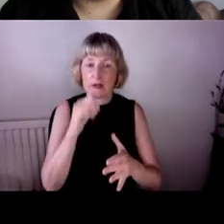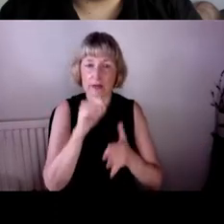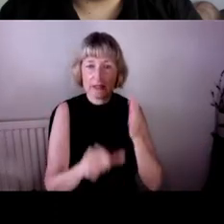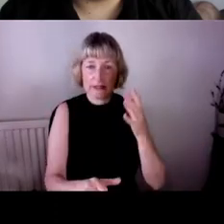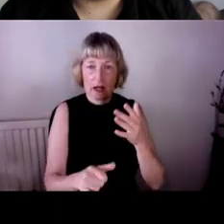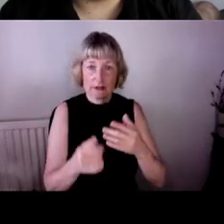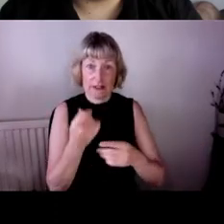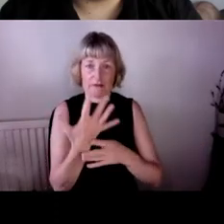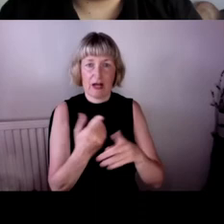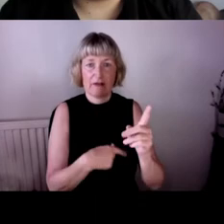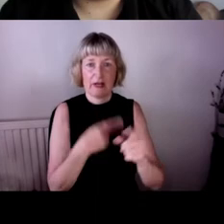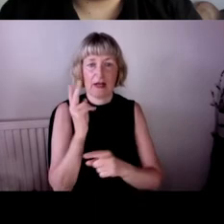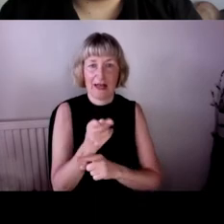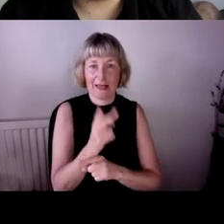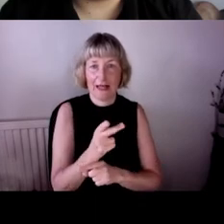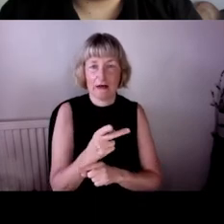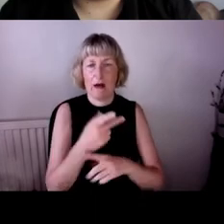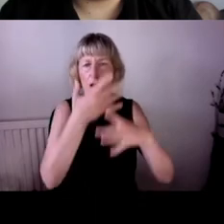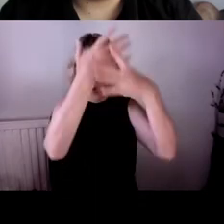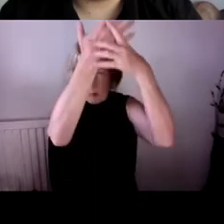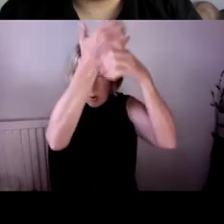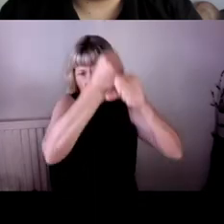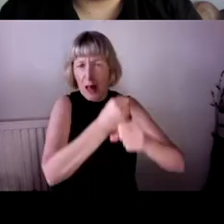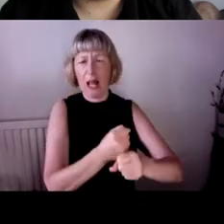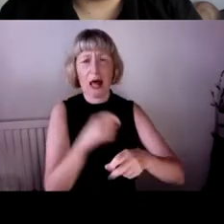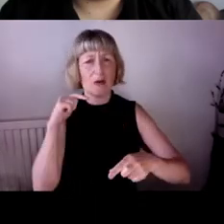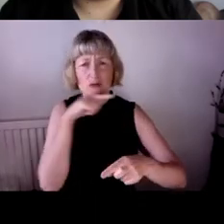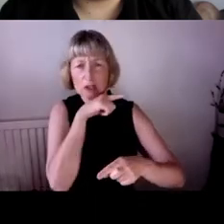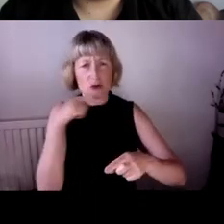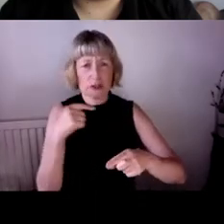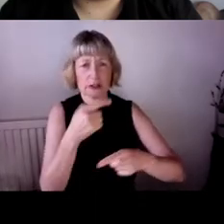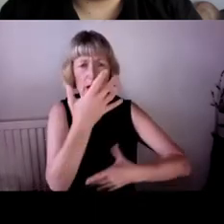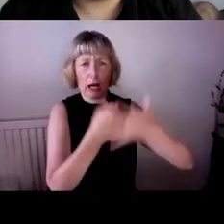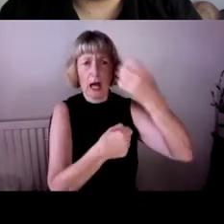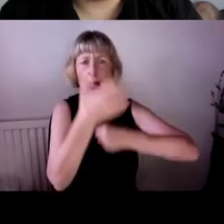again. Pull up, Russian climb.